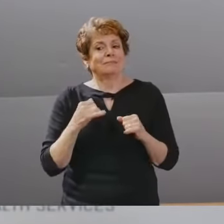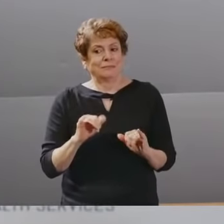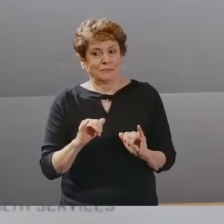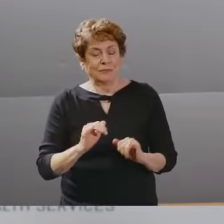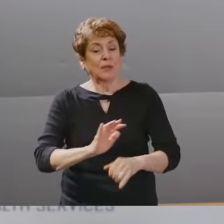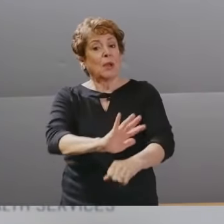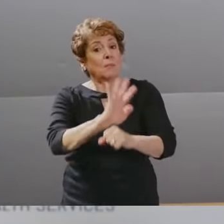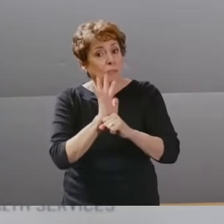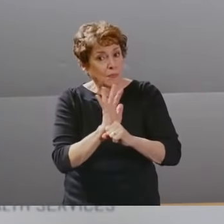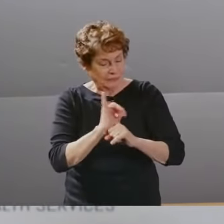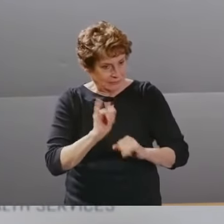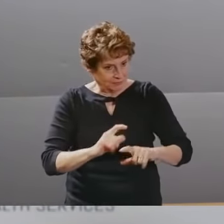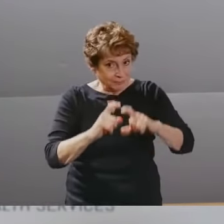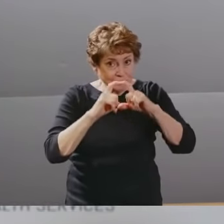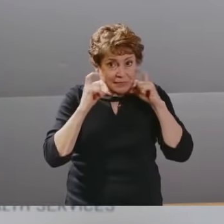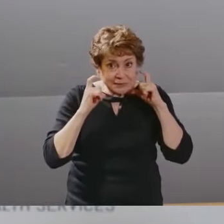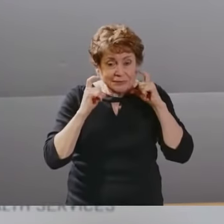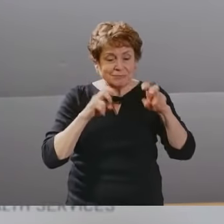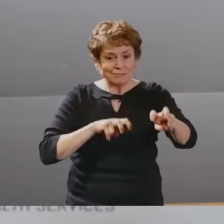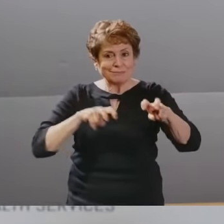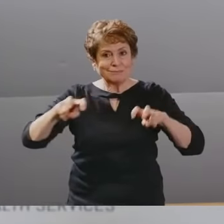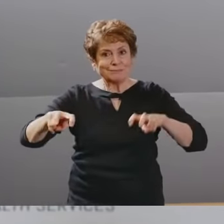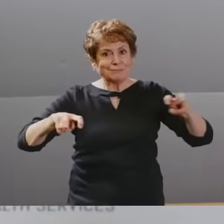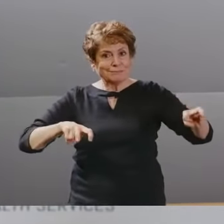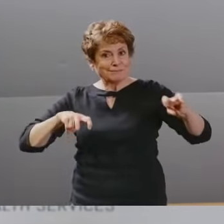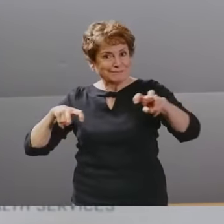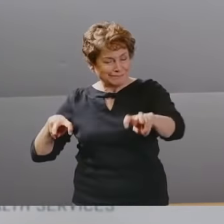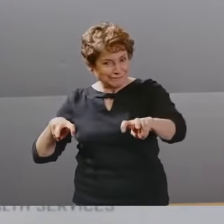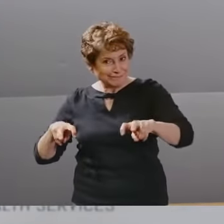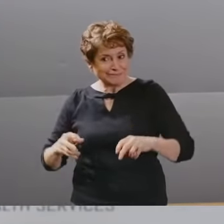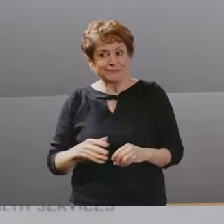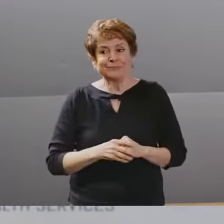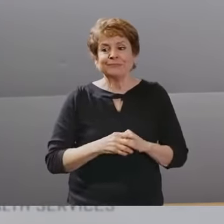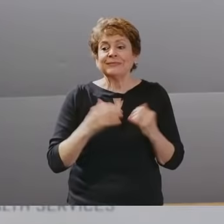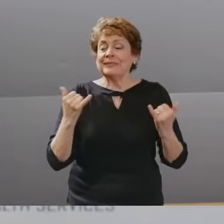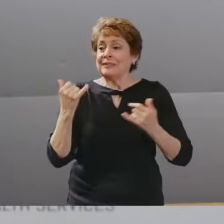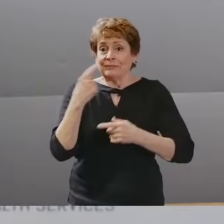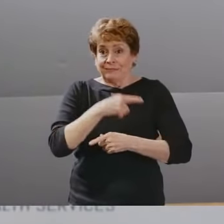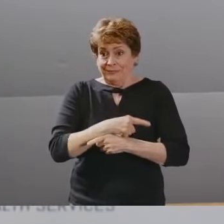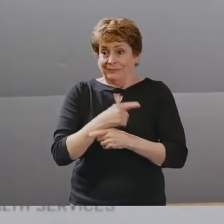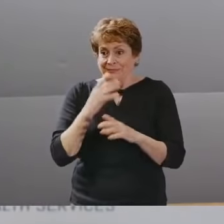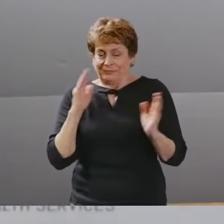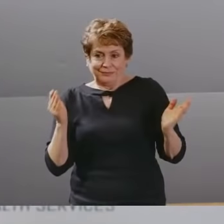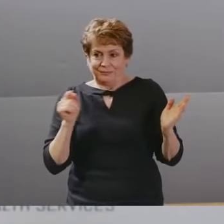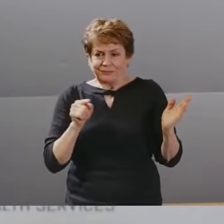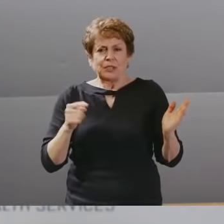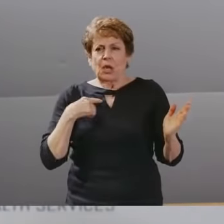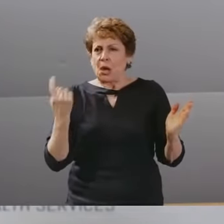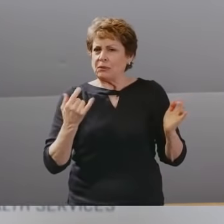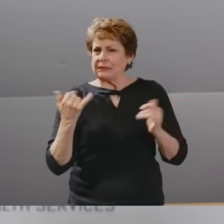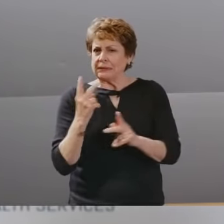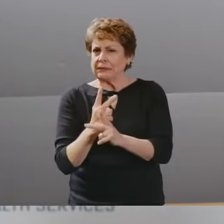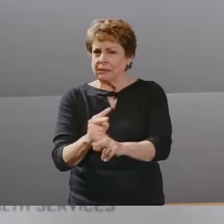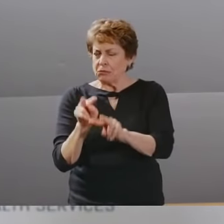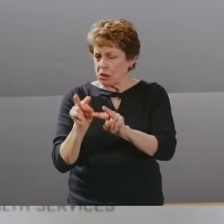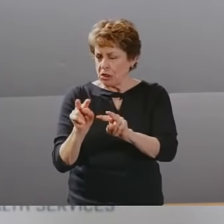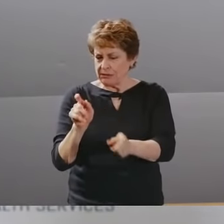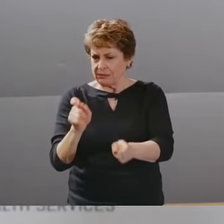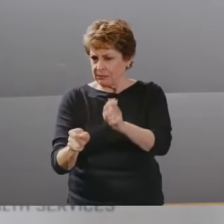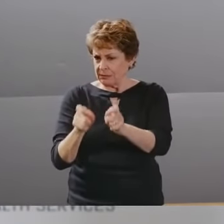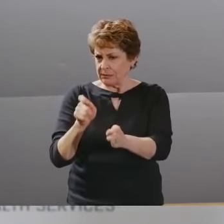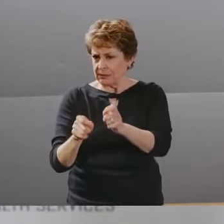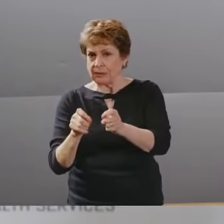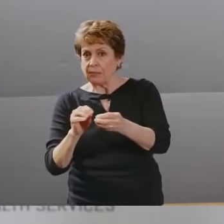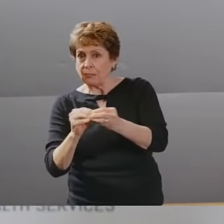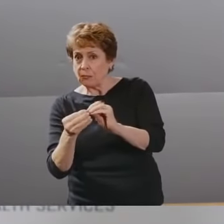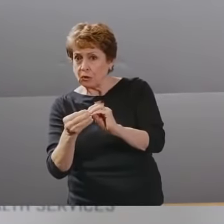So I believe today, and we'll monitor, adjust, and change as necessary, but we've got the